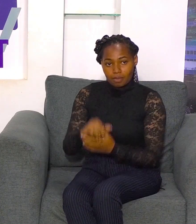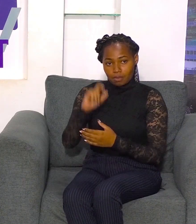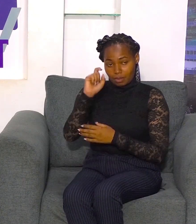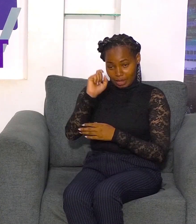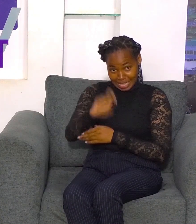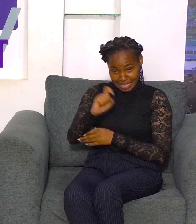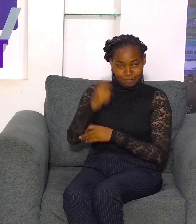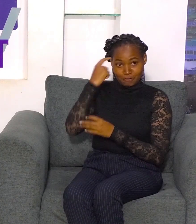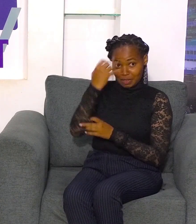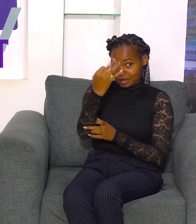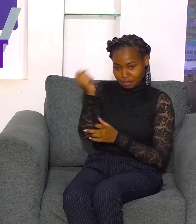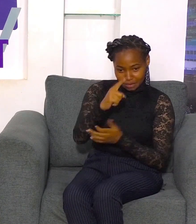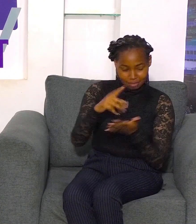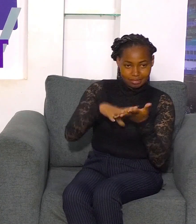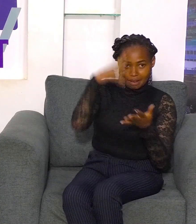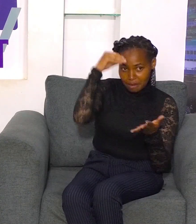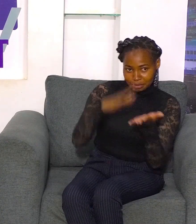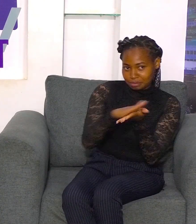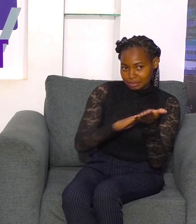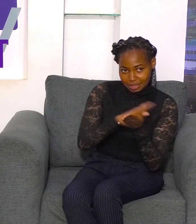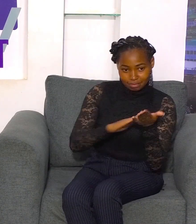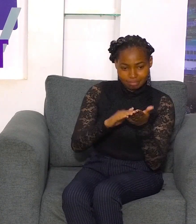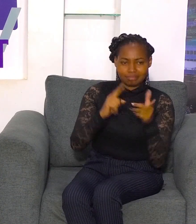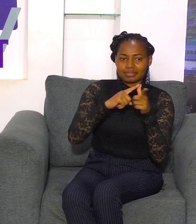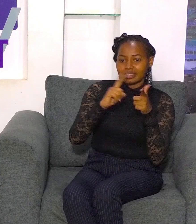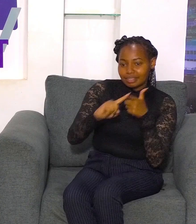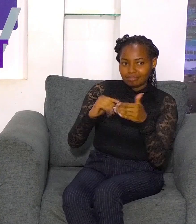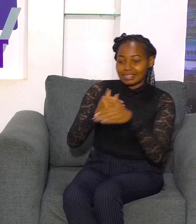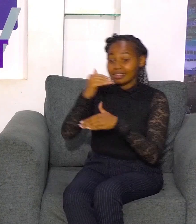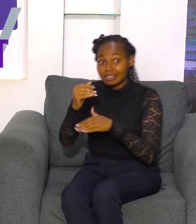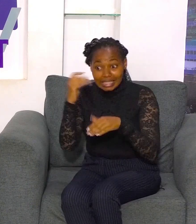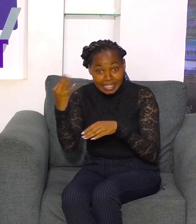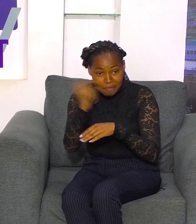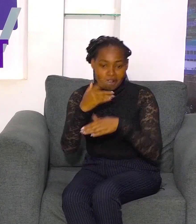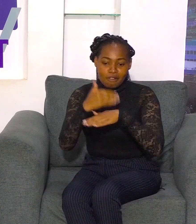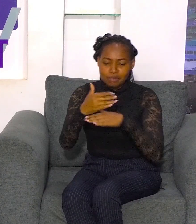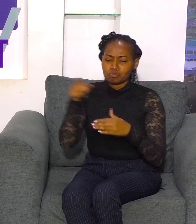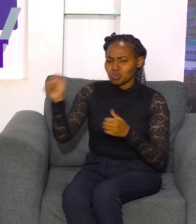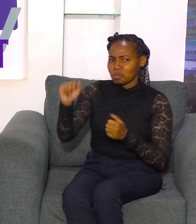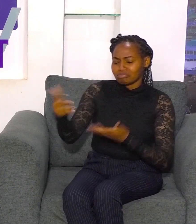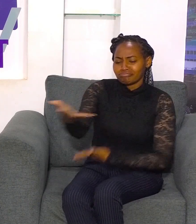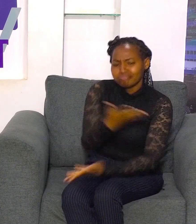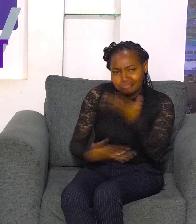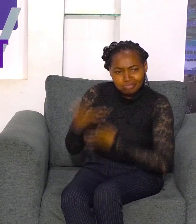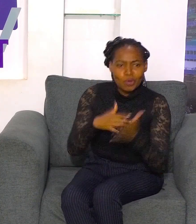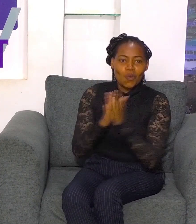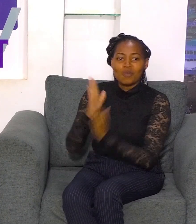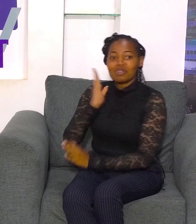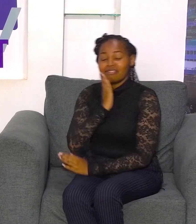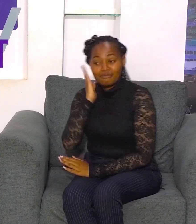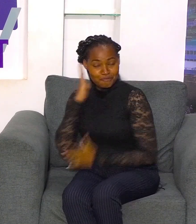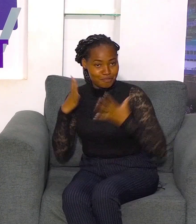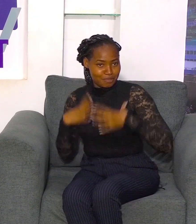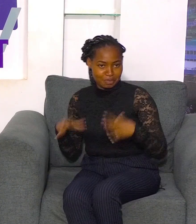Okay, 3 months, then that means you learn the basics. Then afterwards, you with through the interaction with the